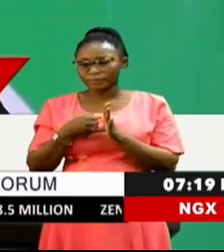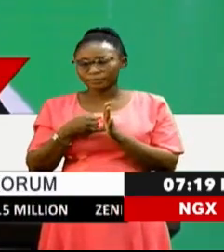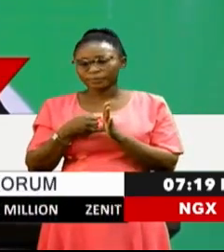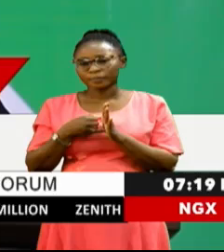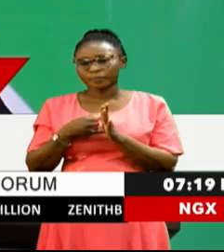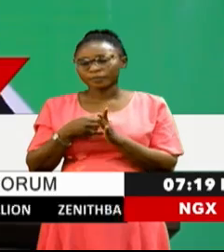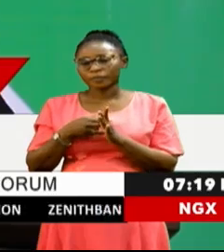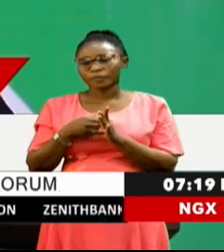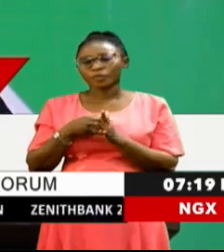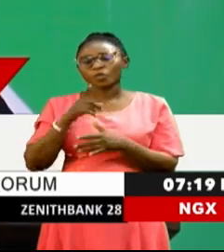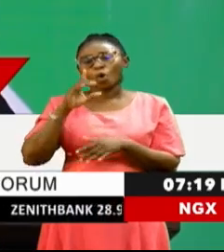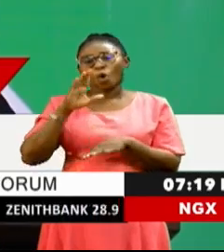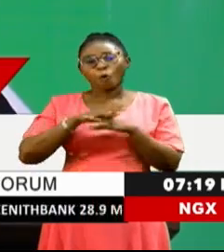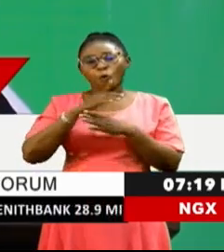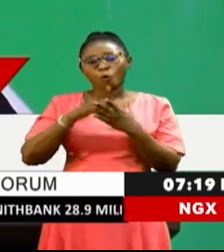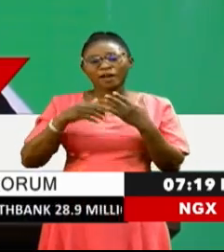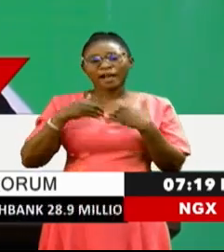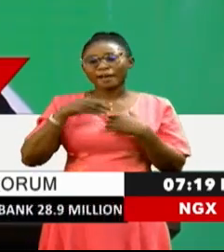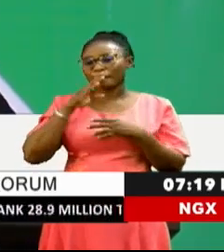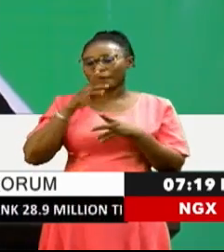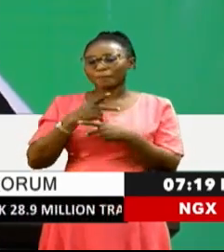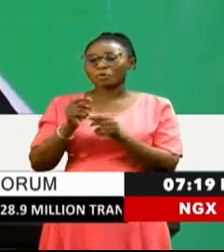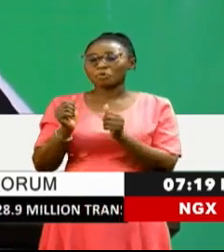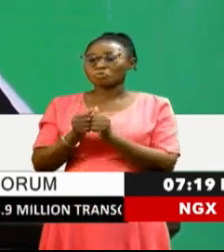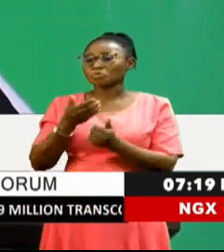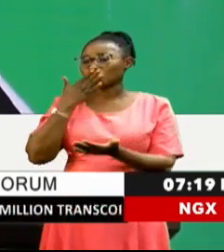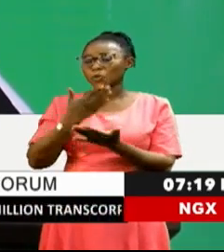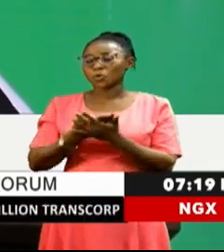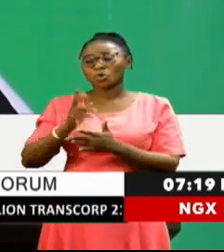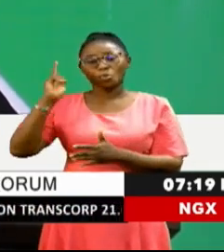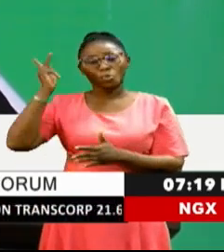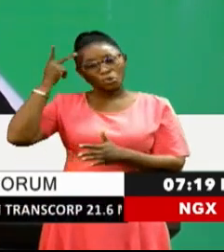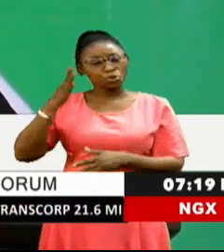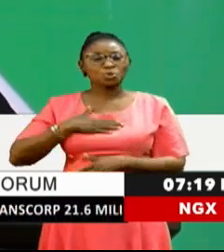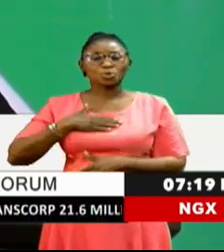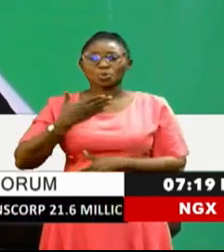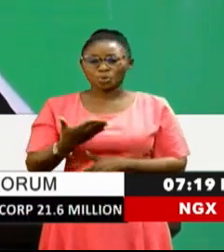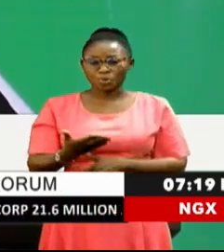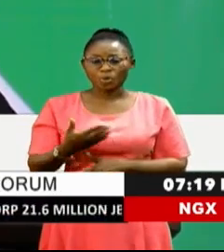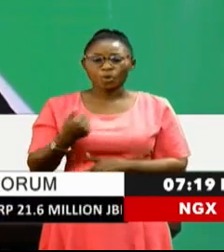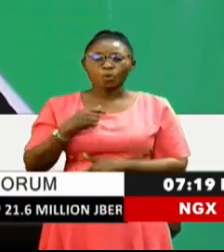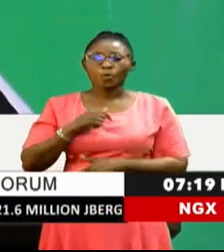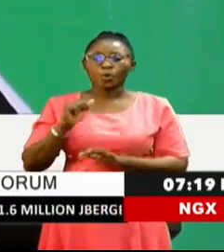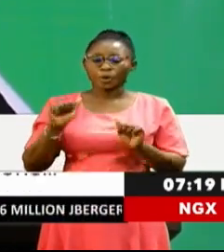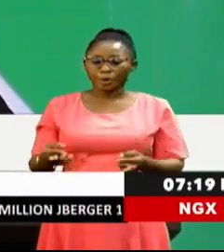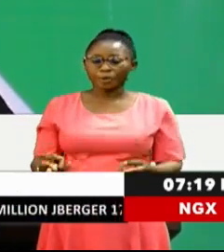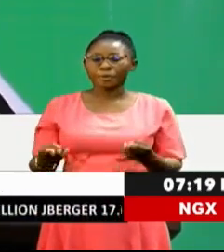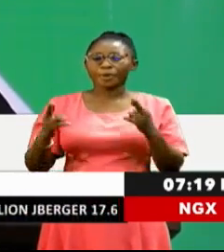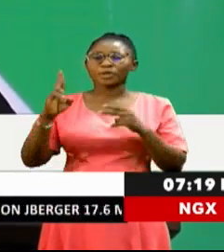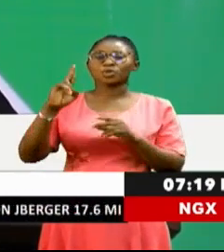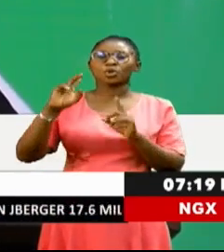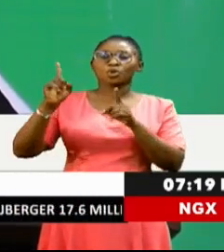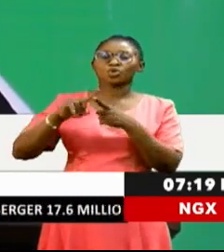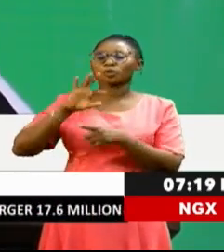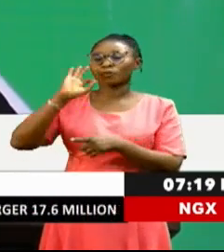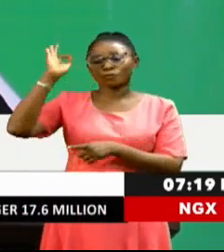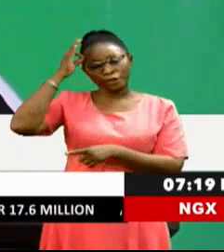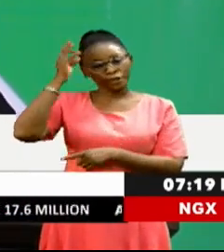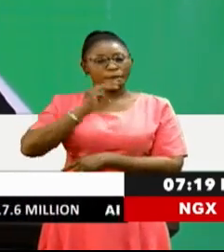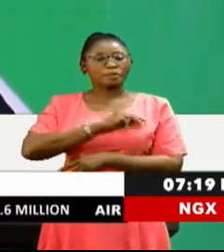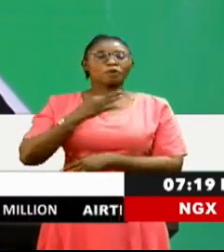what has been produced. With a very good political will, I think we can rise up, go to the Federal Minister of